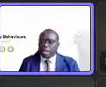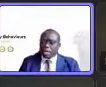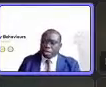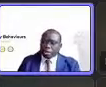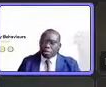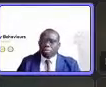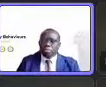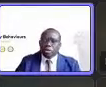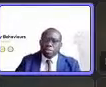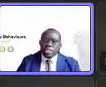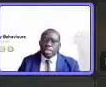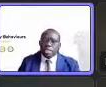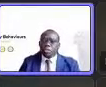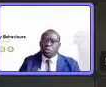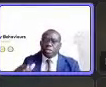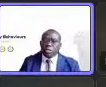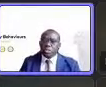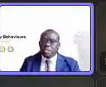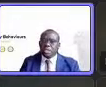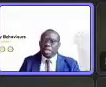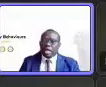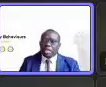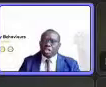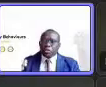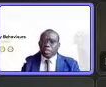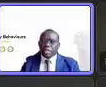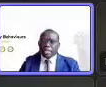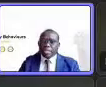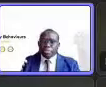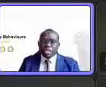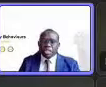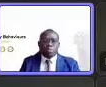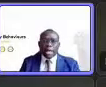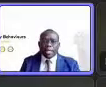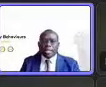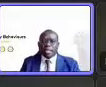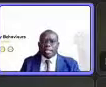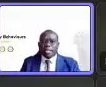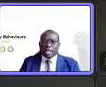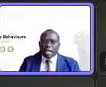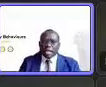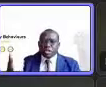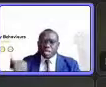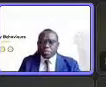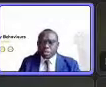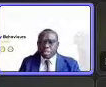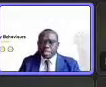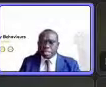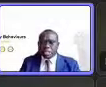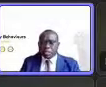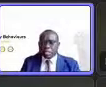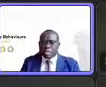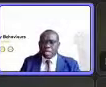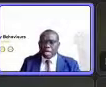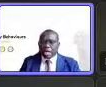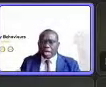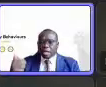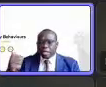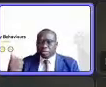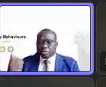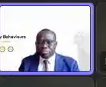introduce noise mitigation corridors, ensure that there is mixed-use planning, transport integration,